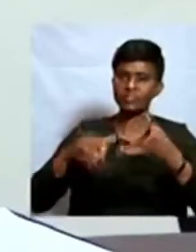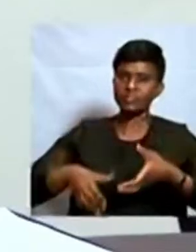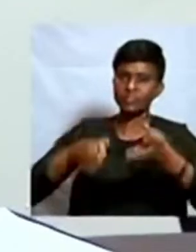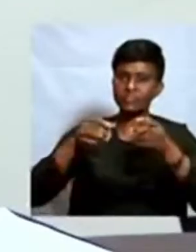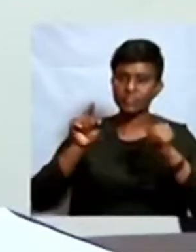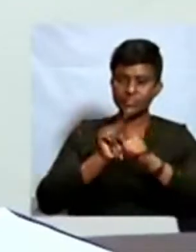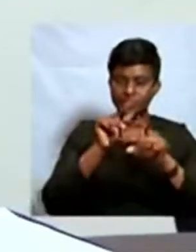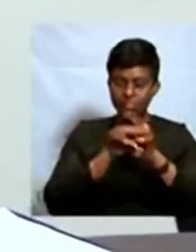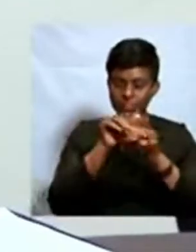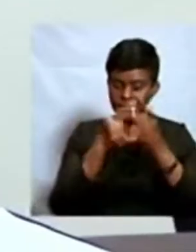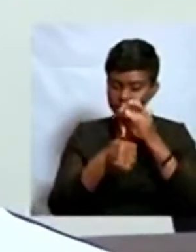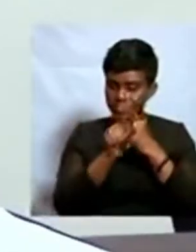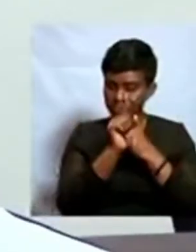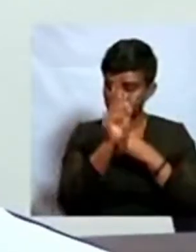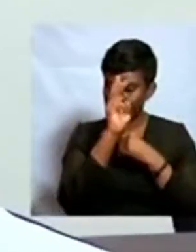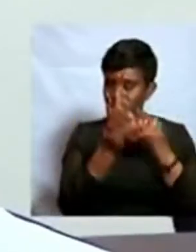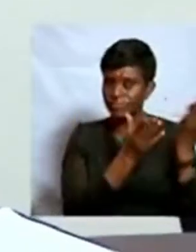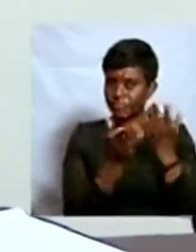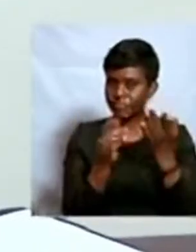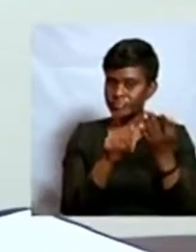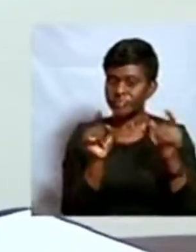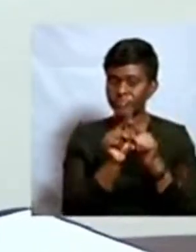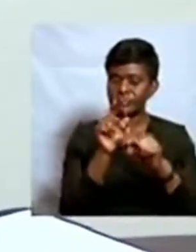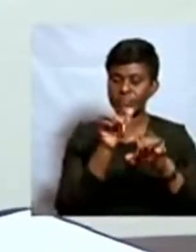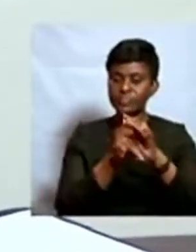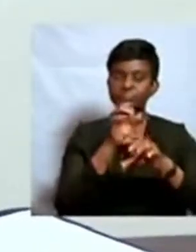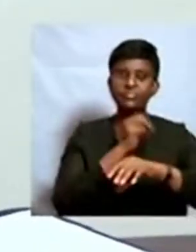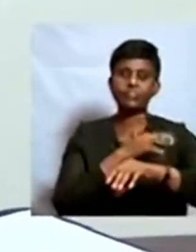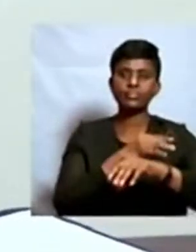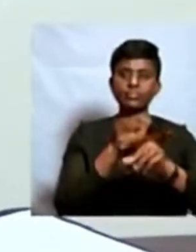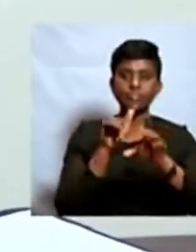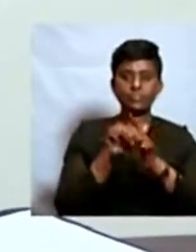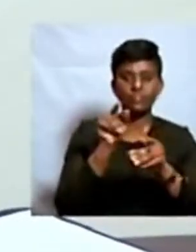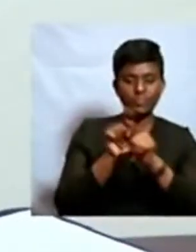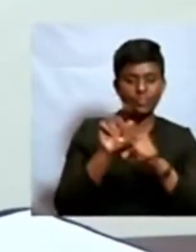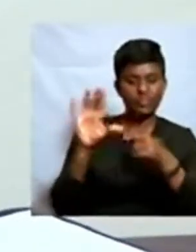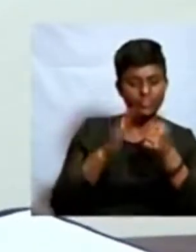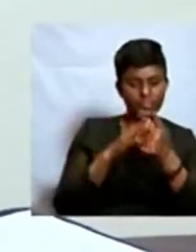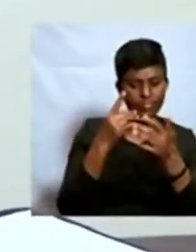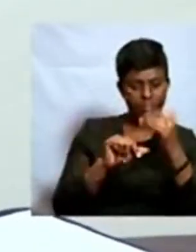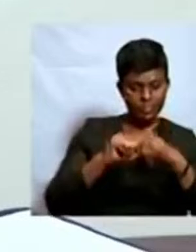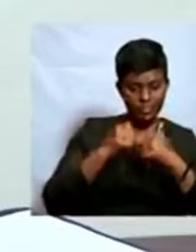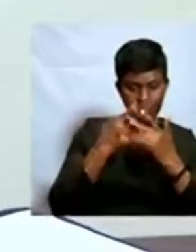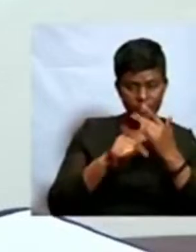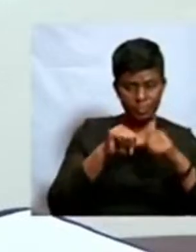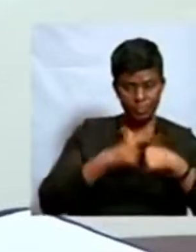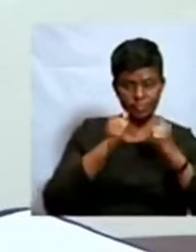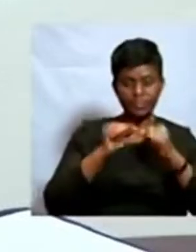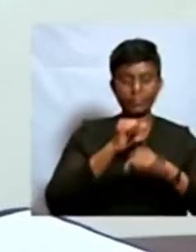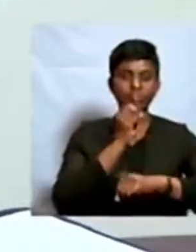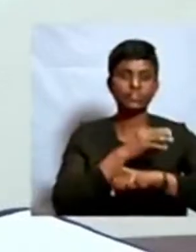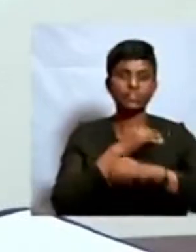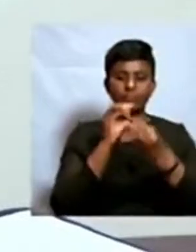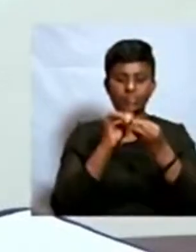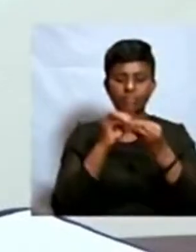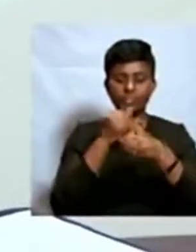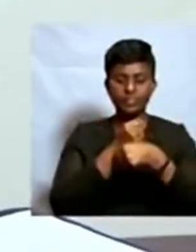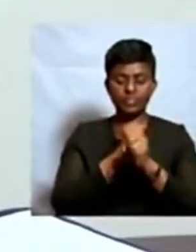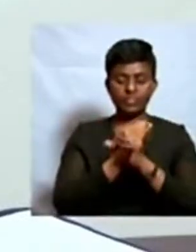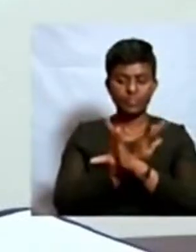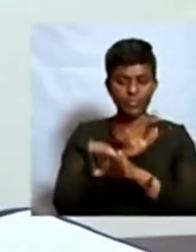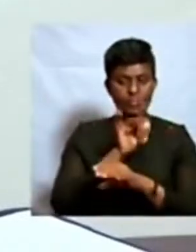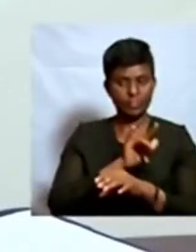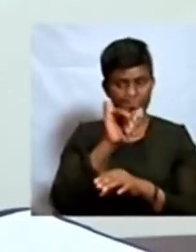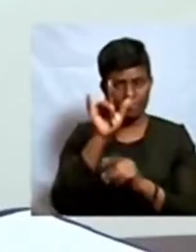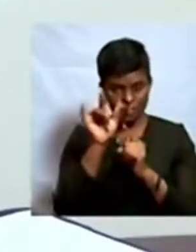And that is what will bring scale to the investment and a return on what we would have invested to make Zambia Airways